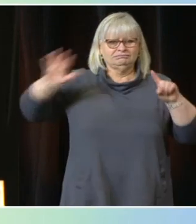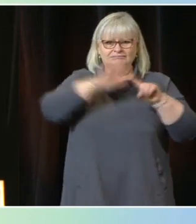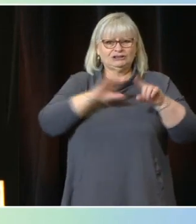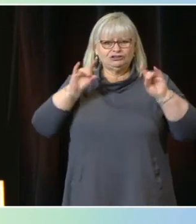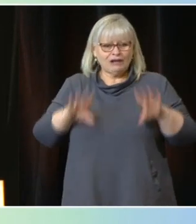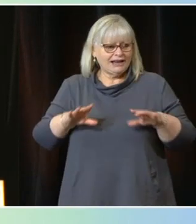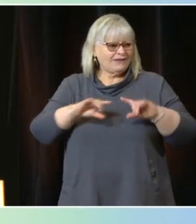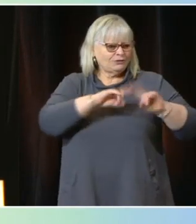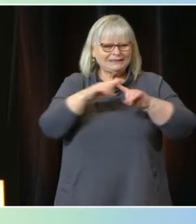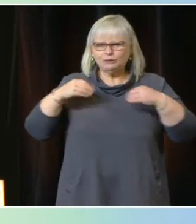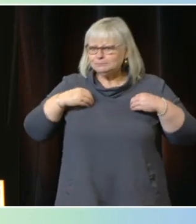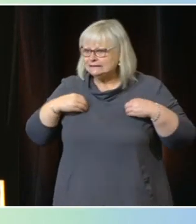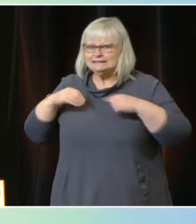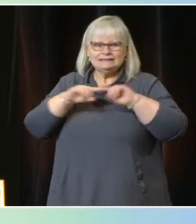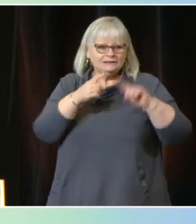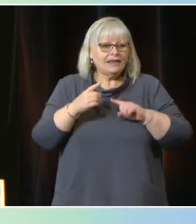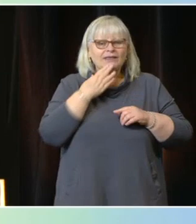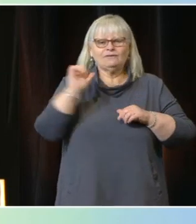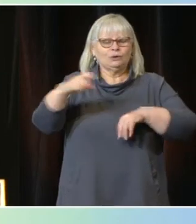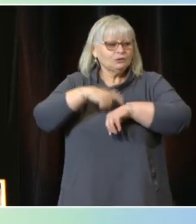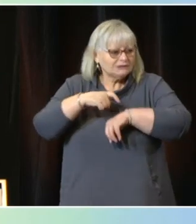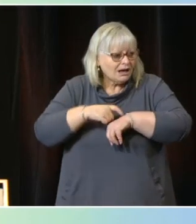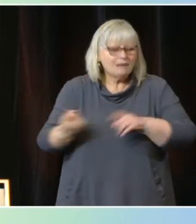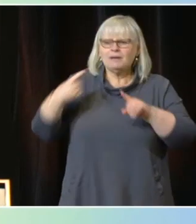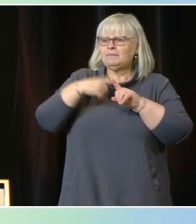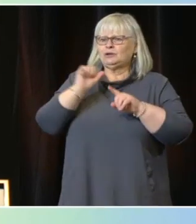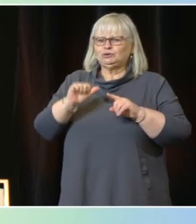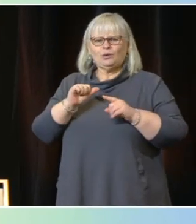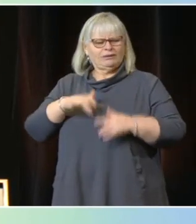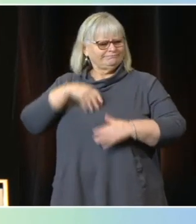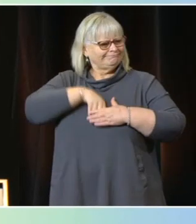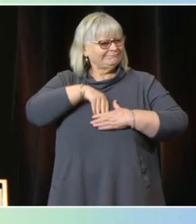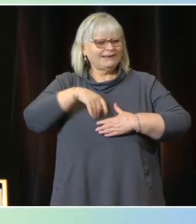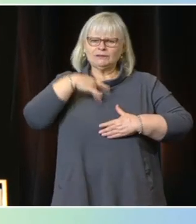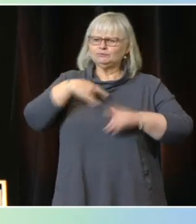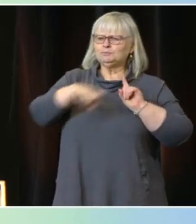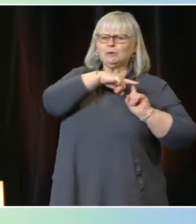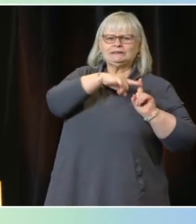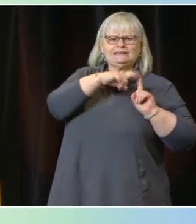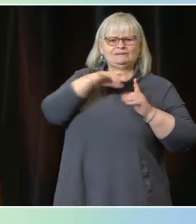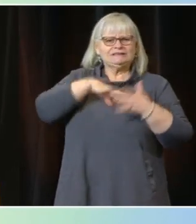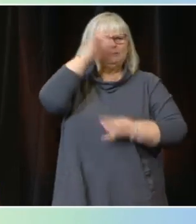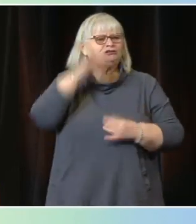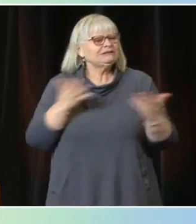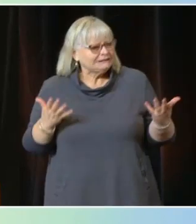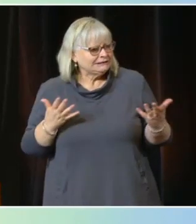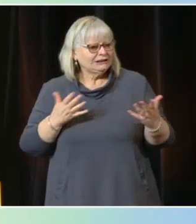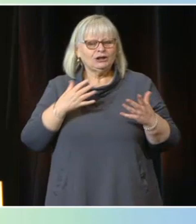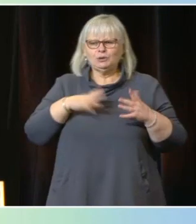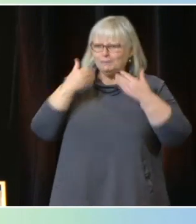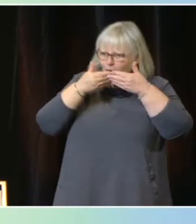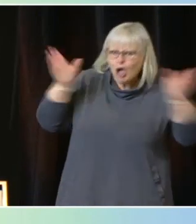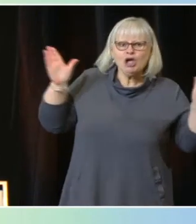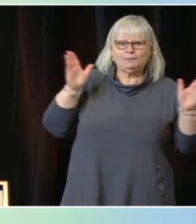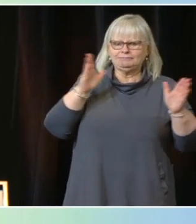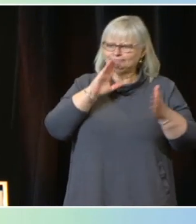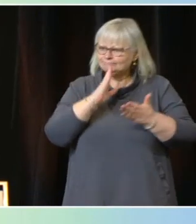economy thank you not just for your time but for the spirit with which you've come here for your candor and your commitment